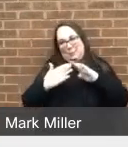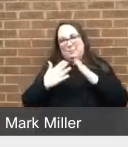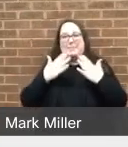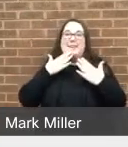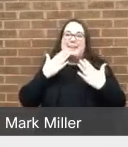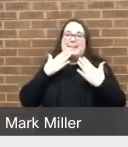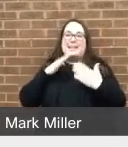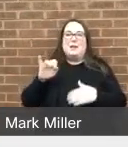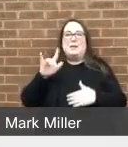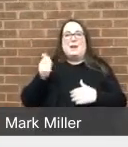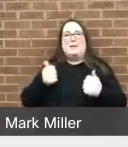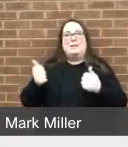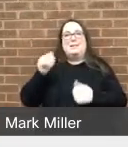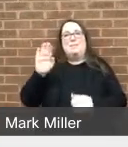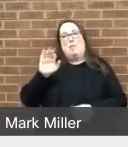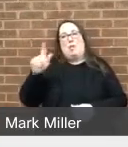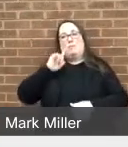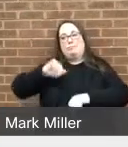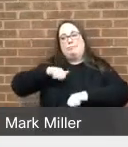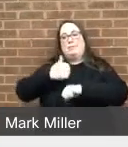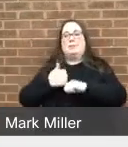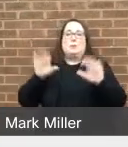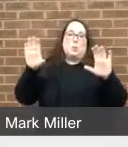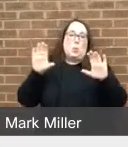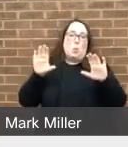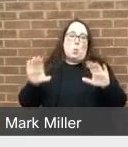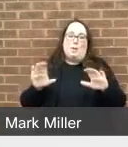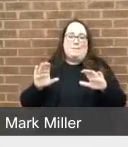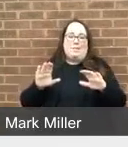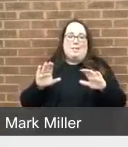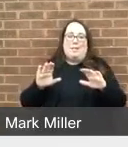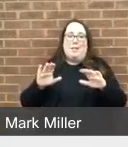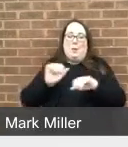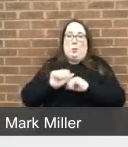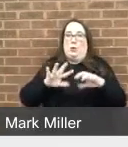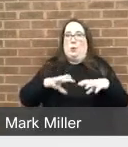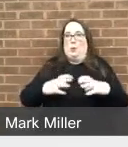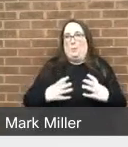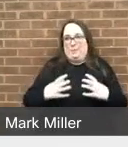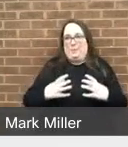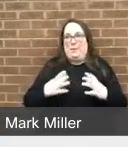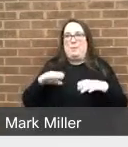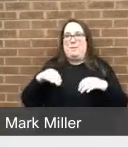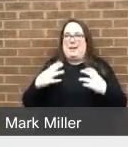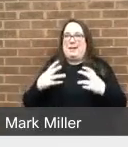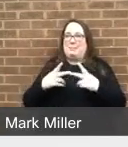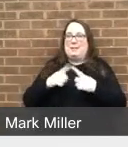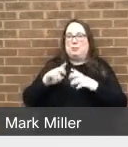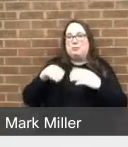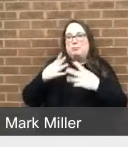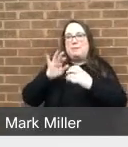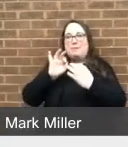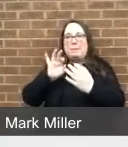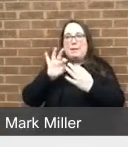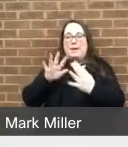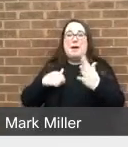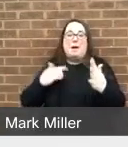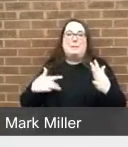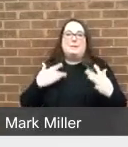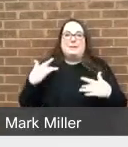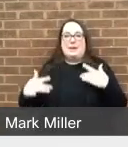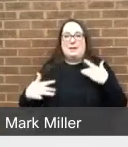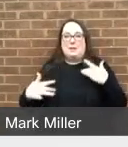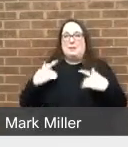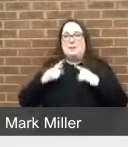County Executive Ball, for establishing this incredible initiative and for providing us a seat at the table. I'm excited to start this